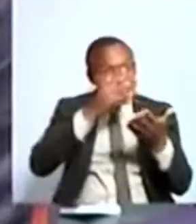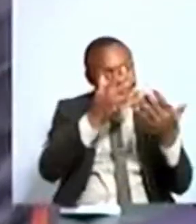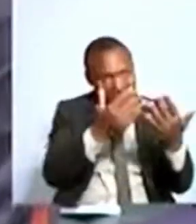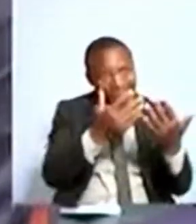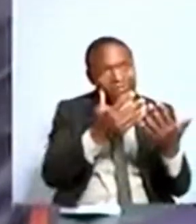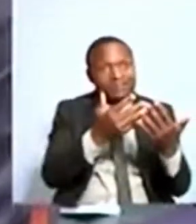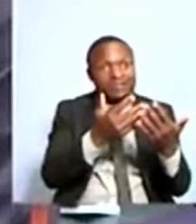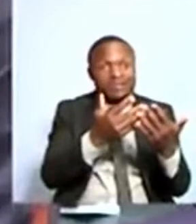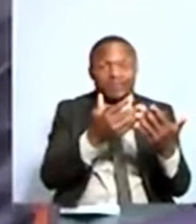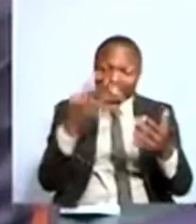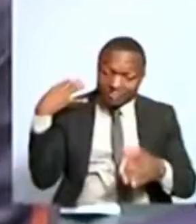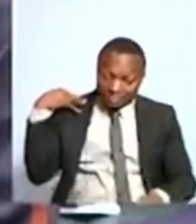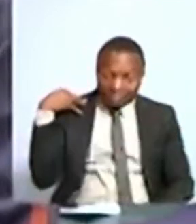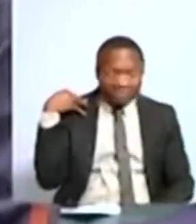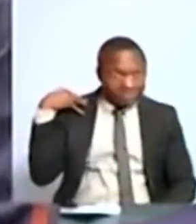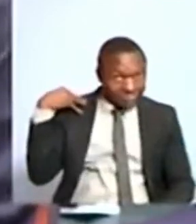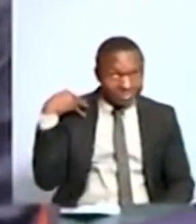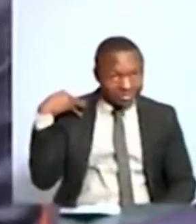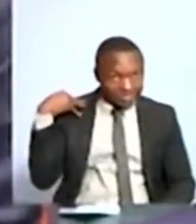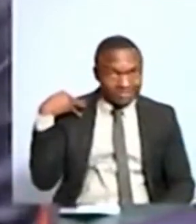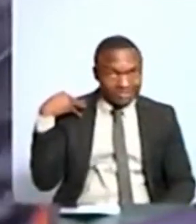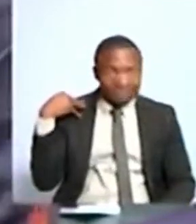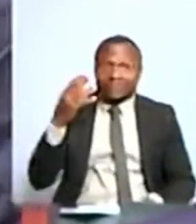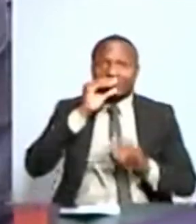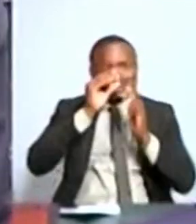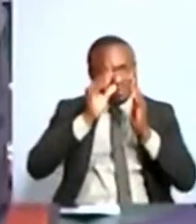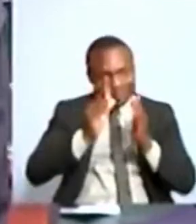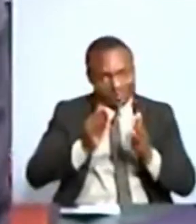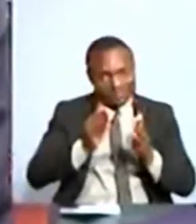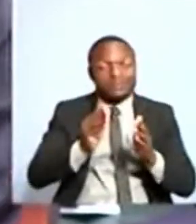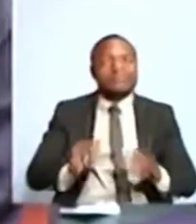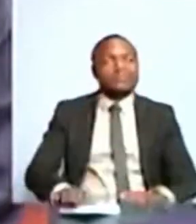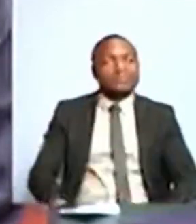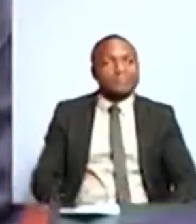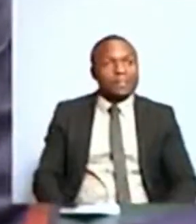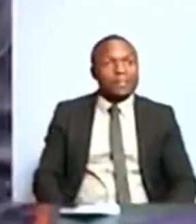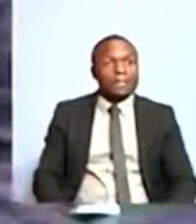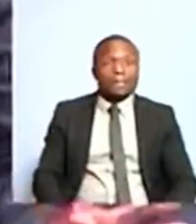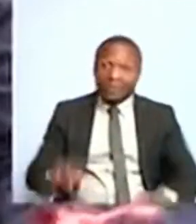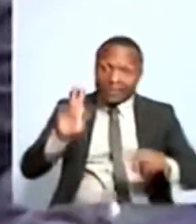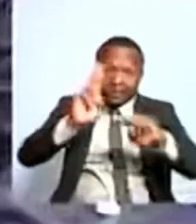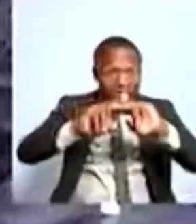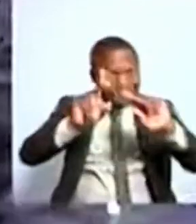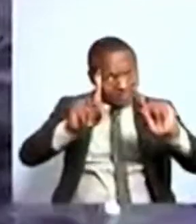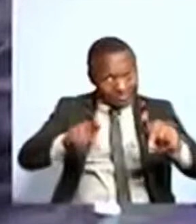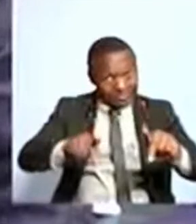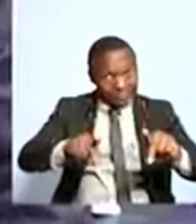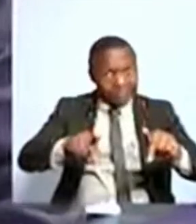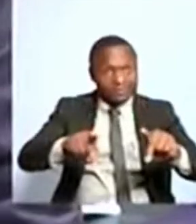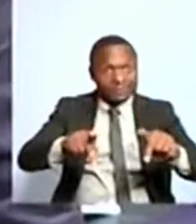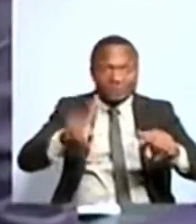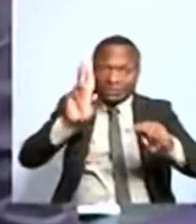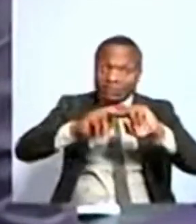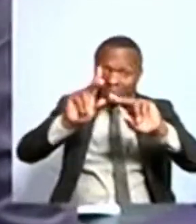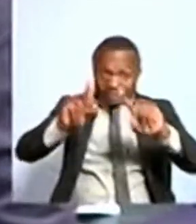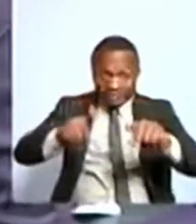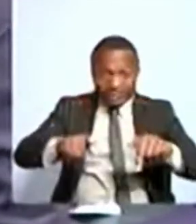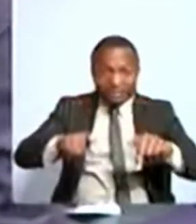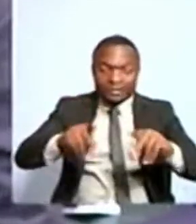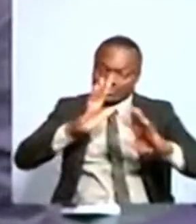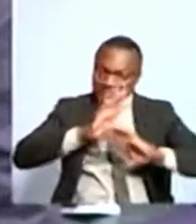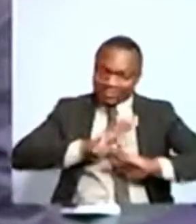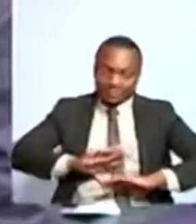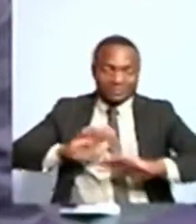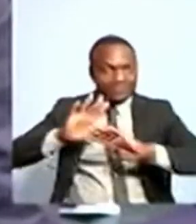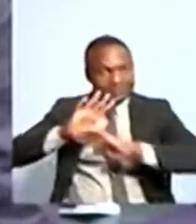of reminder, Mr. Speaker, the chairperson, the presiding